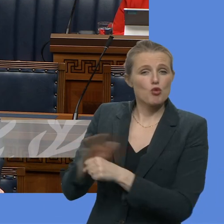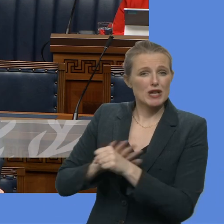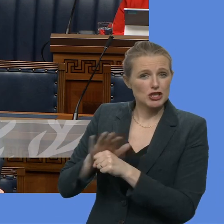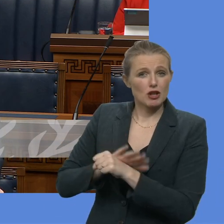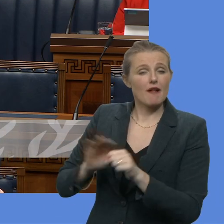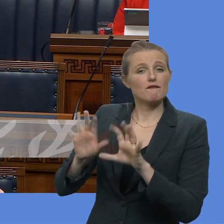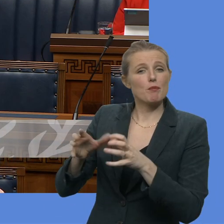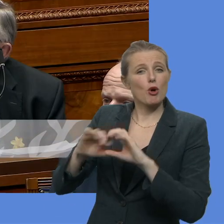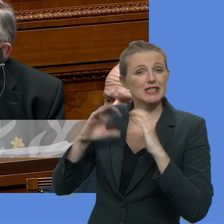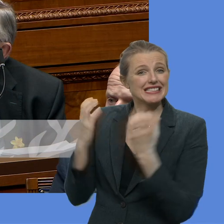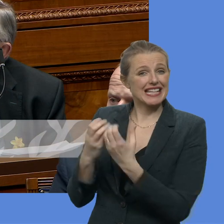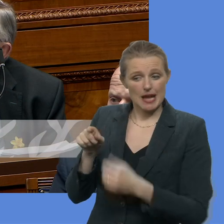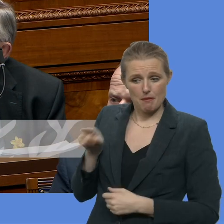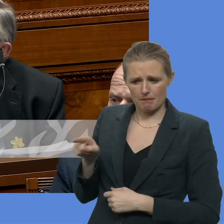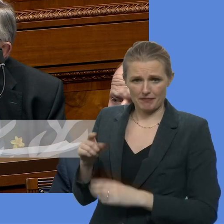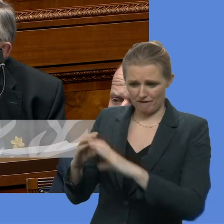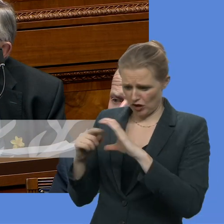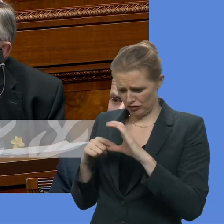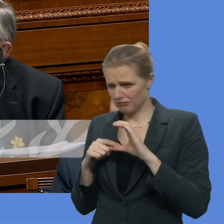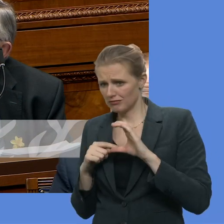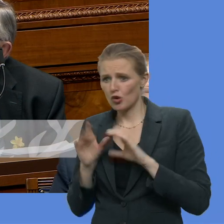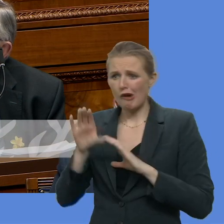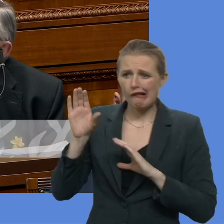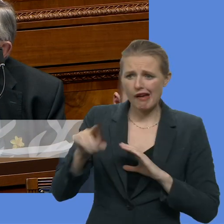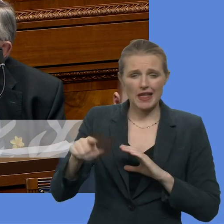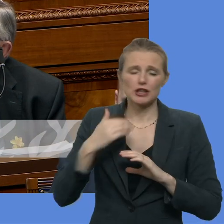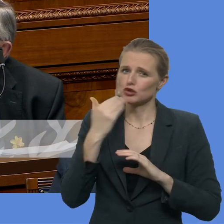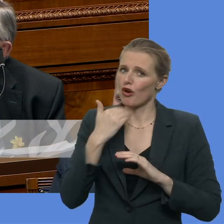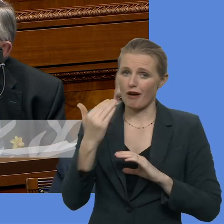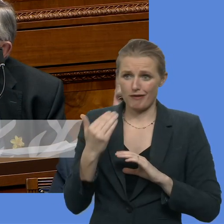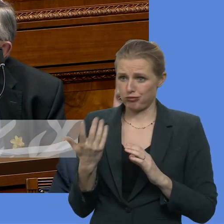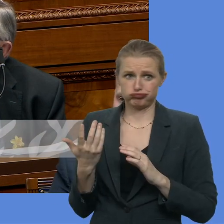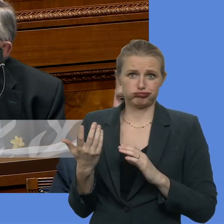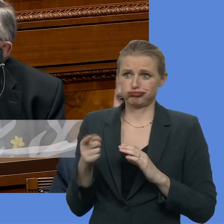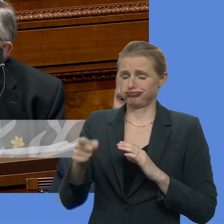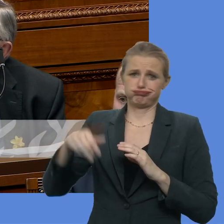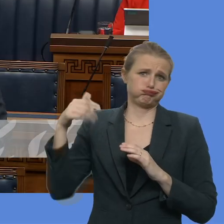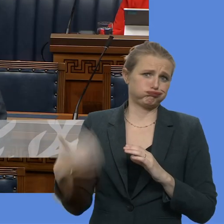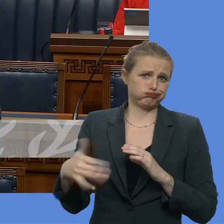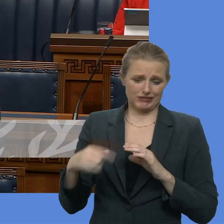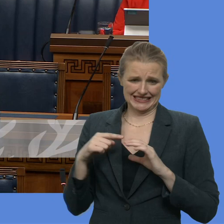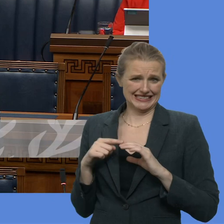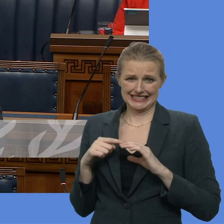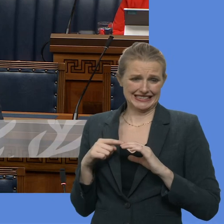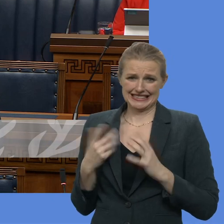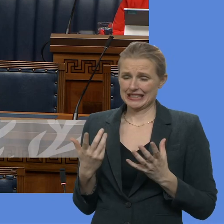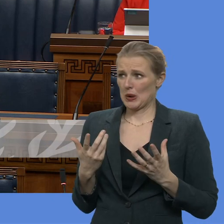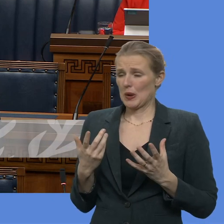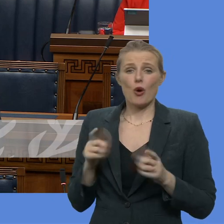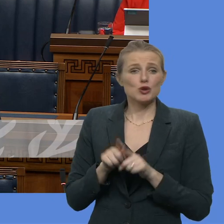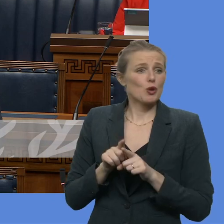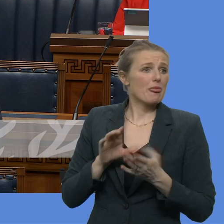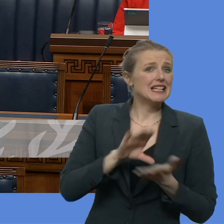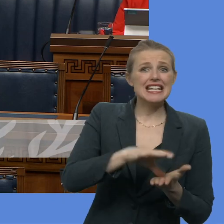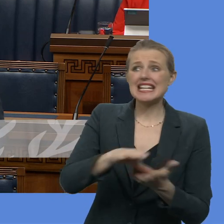stadia was not sufficient. I don't think it comes close to meeting the need that exists out there. I think it